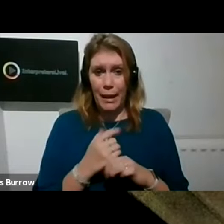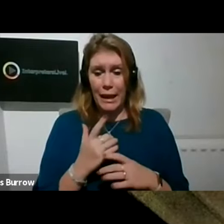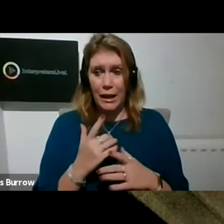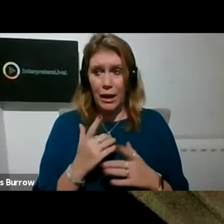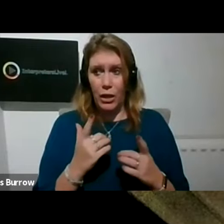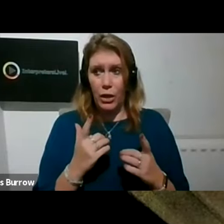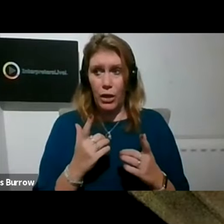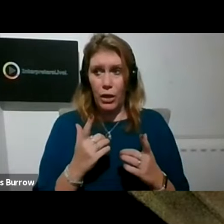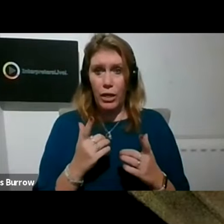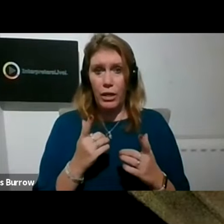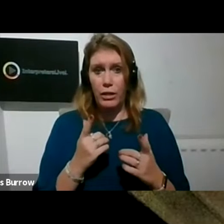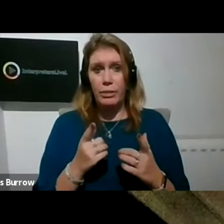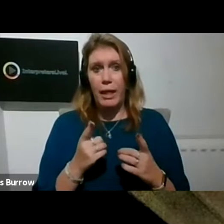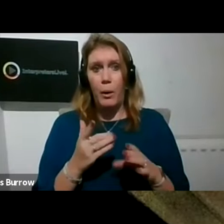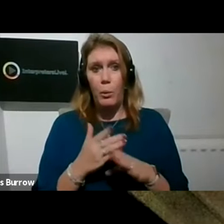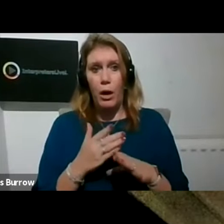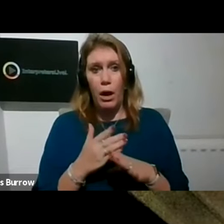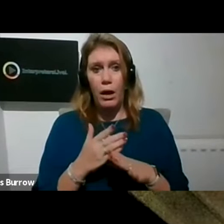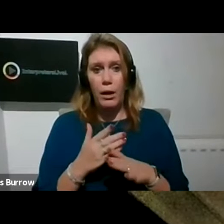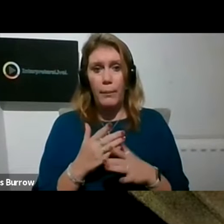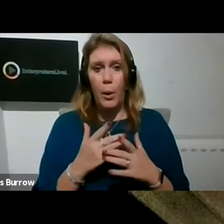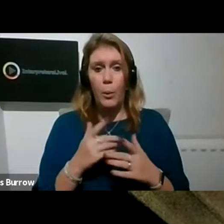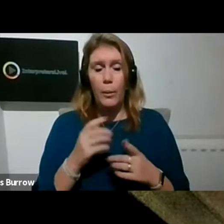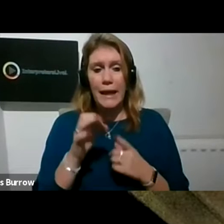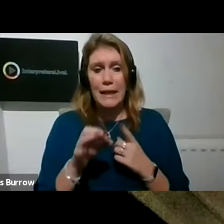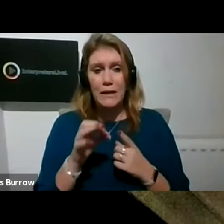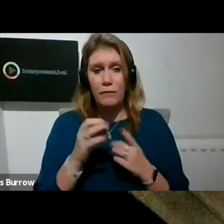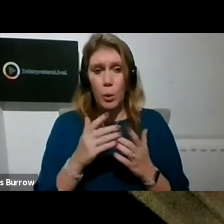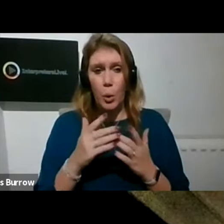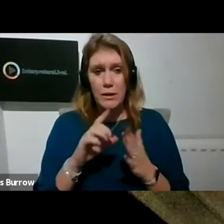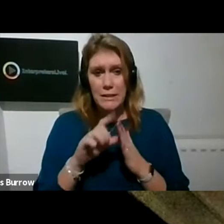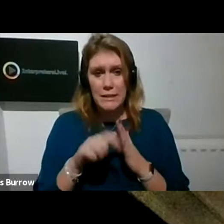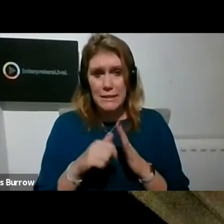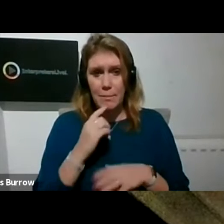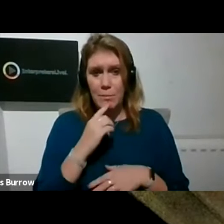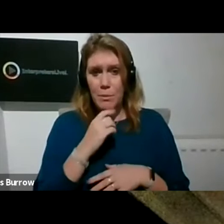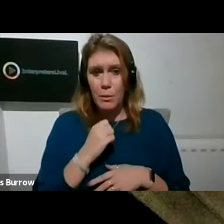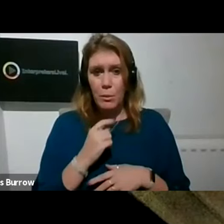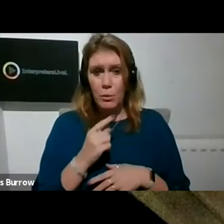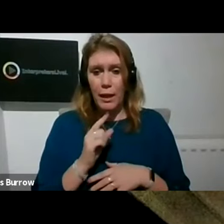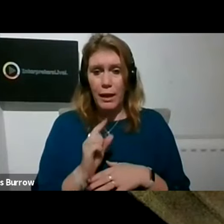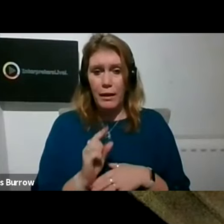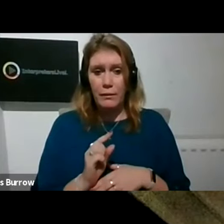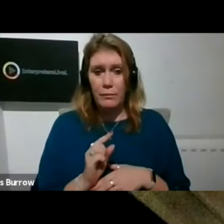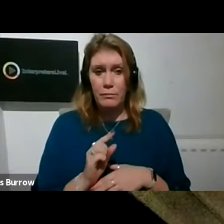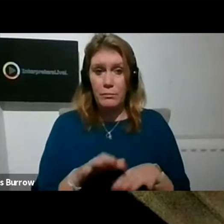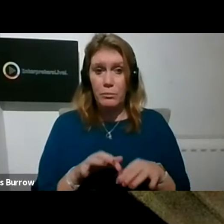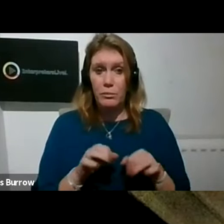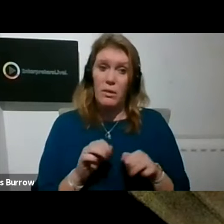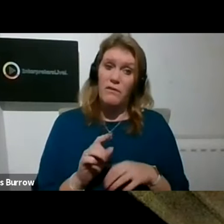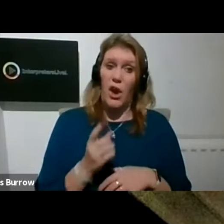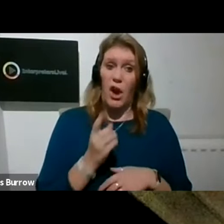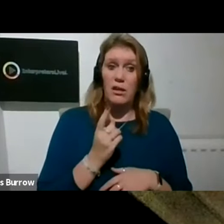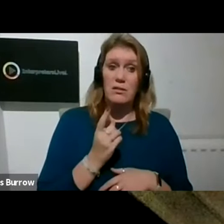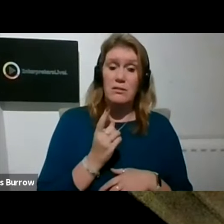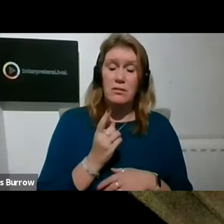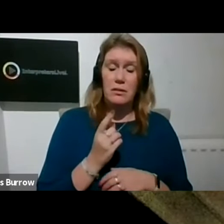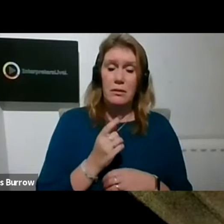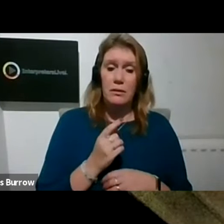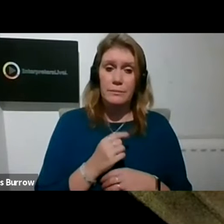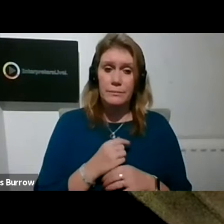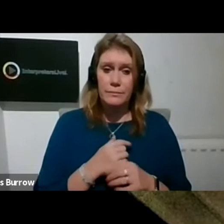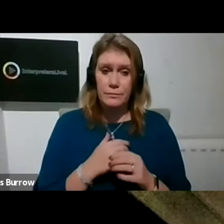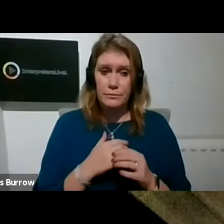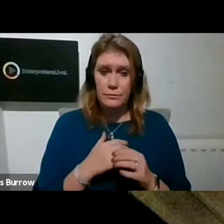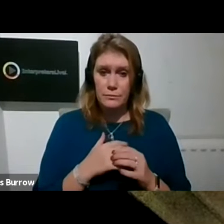piece, I interviewed a lot of disabled people, so that bit came first. And then